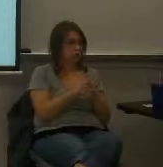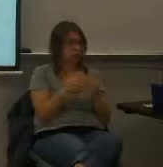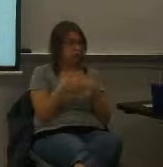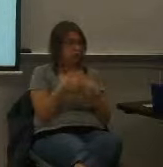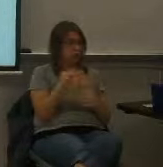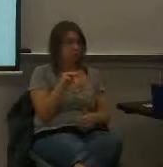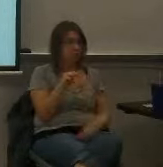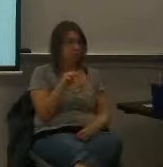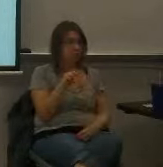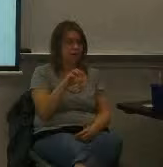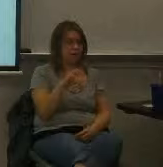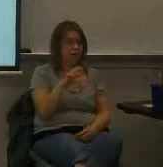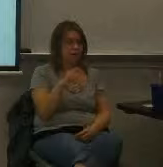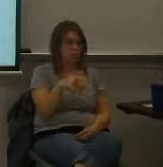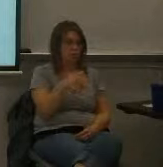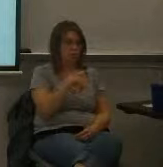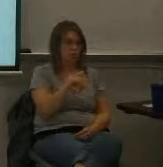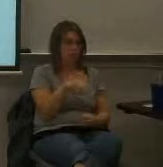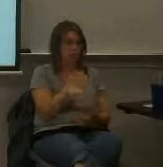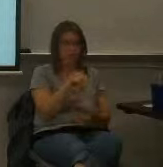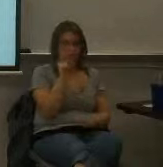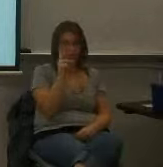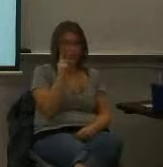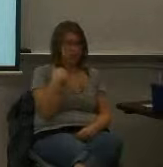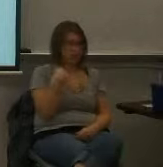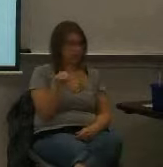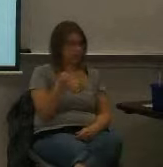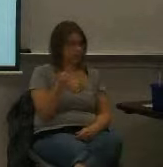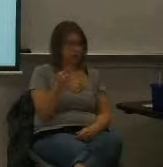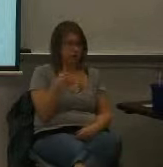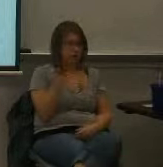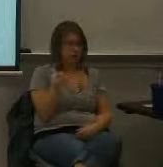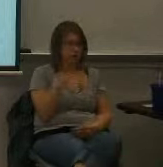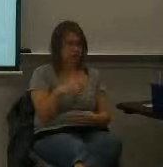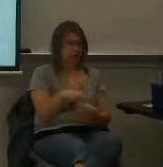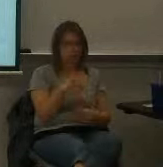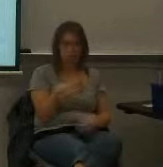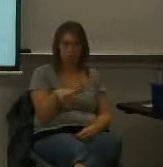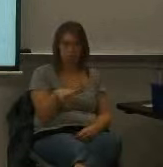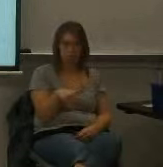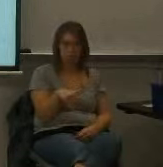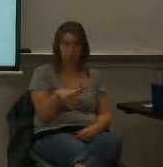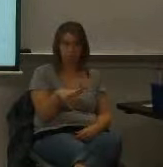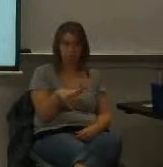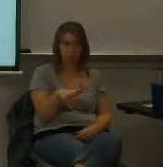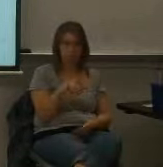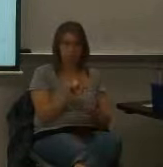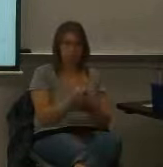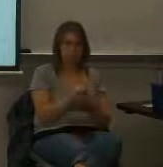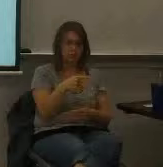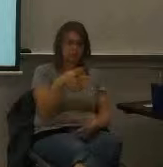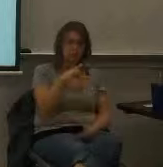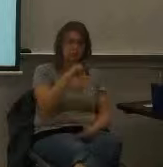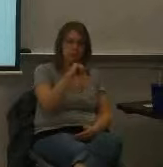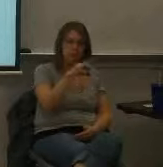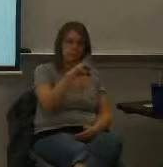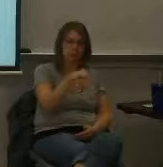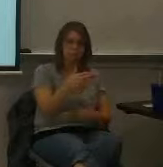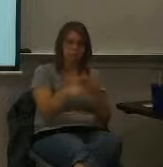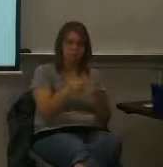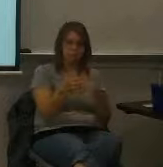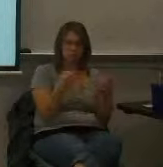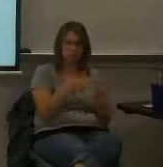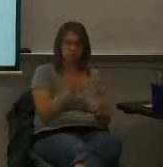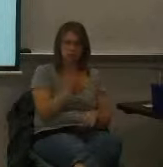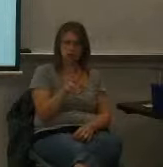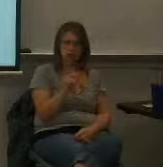some macrophytes in there. I don't think there's any big fish back in there yet. So that's a case of primary succession, and this happened, what,